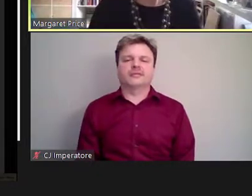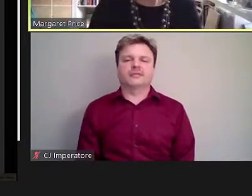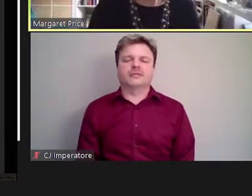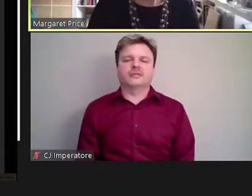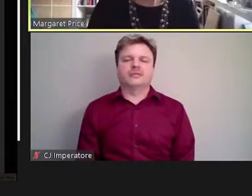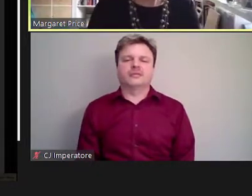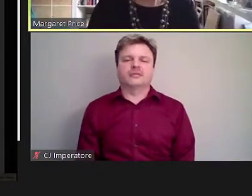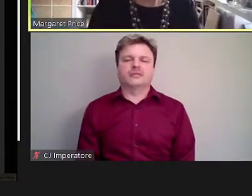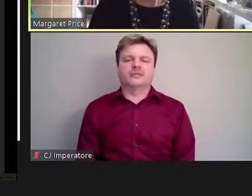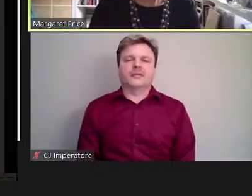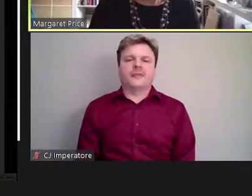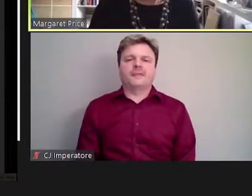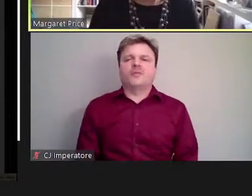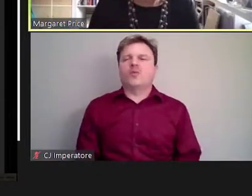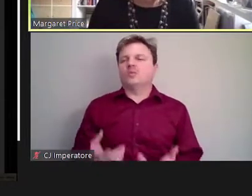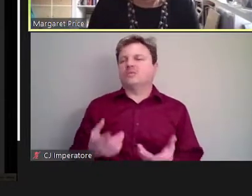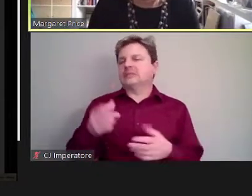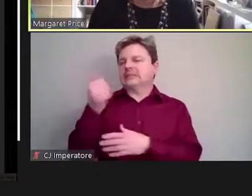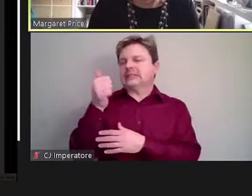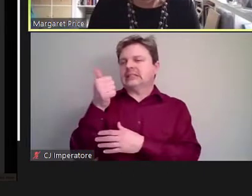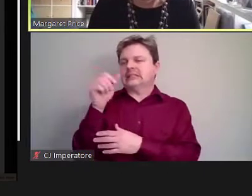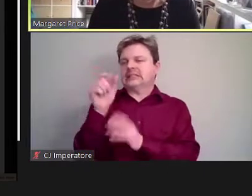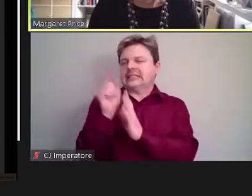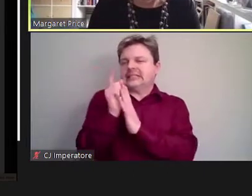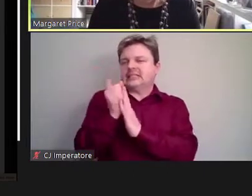And about 10 seconds left.